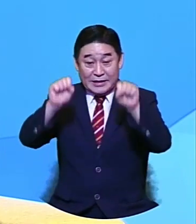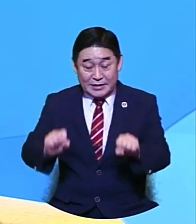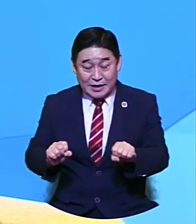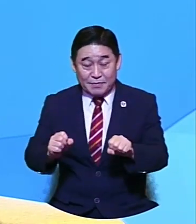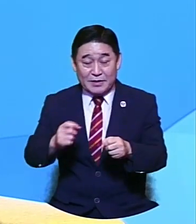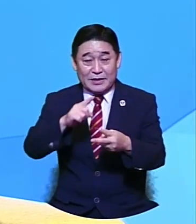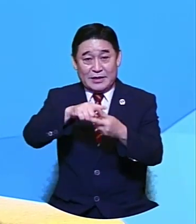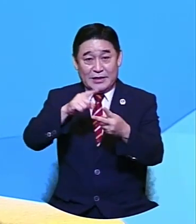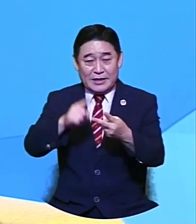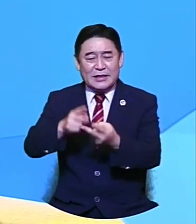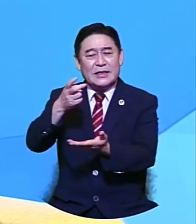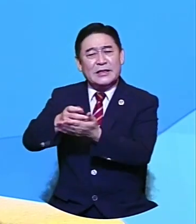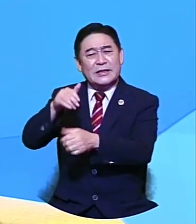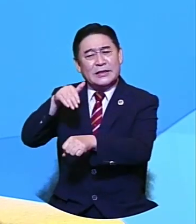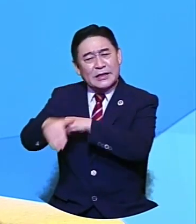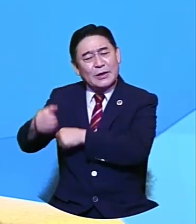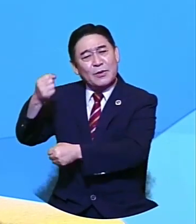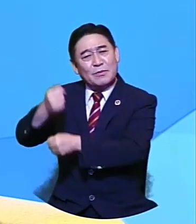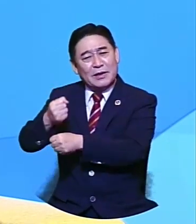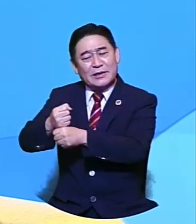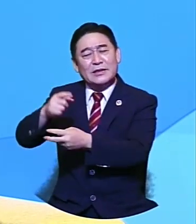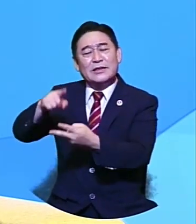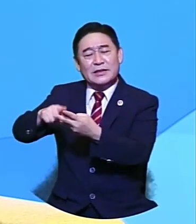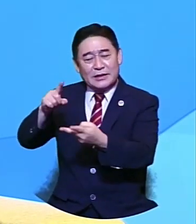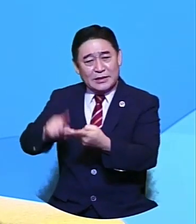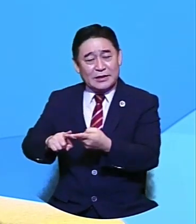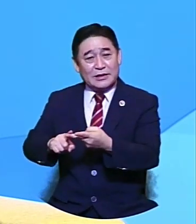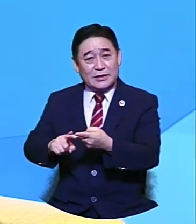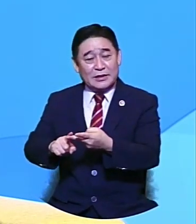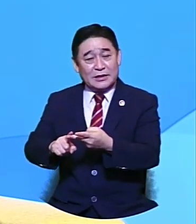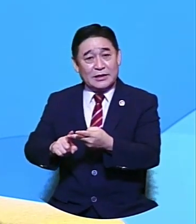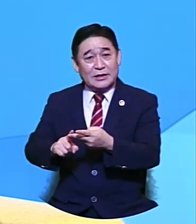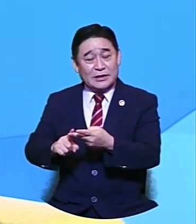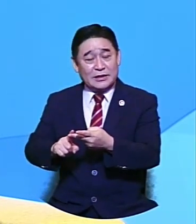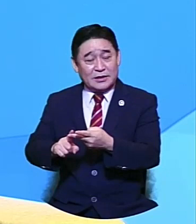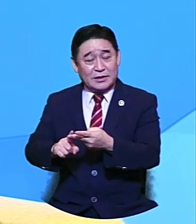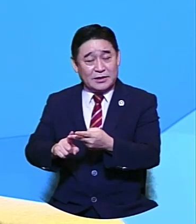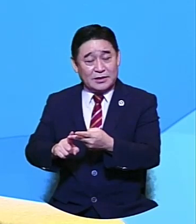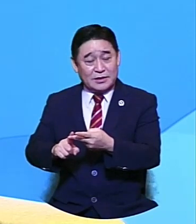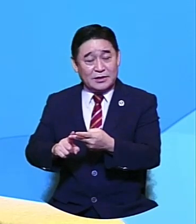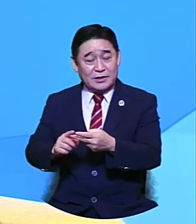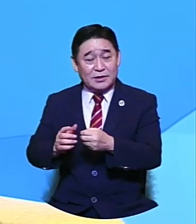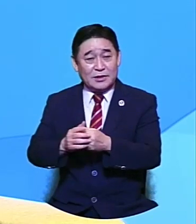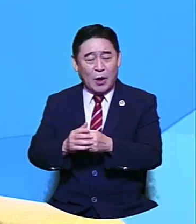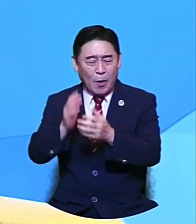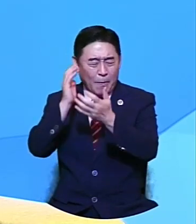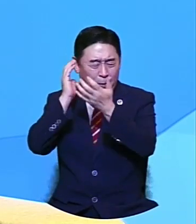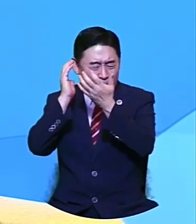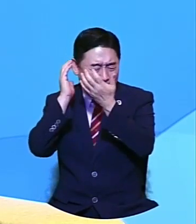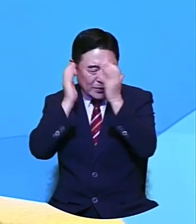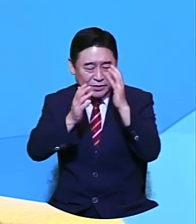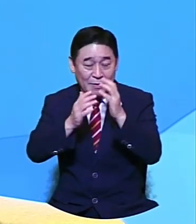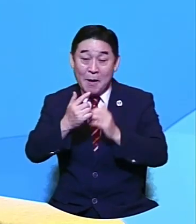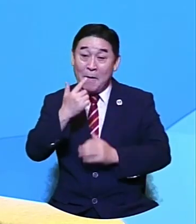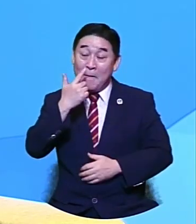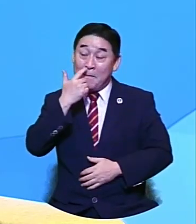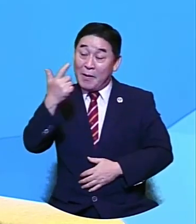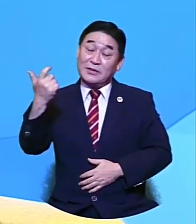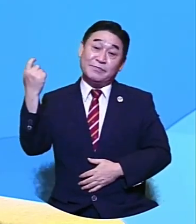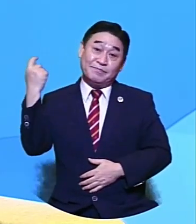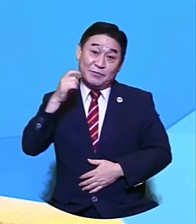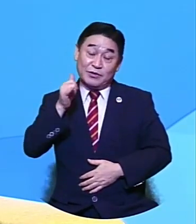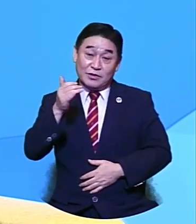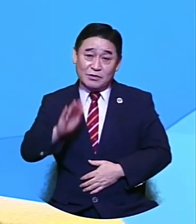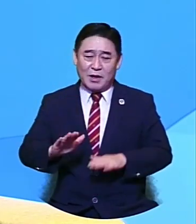of words are very fancy, but sometimes it's not working in the real world. So there is no magic